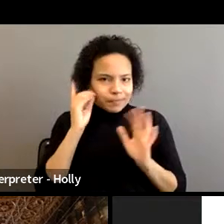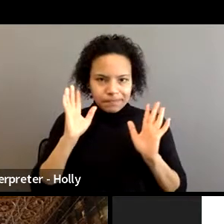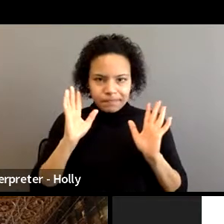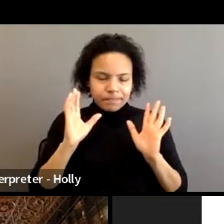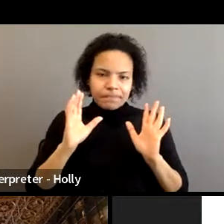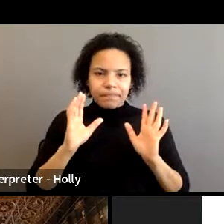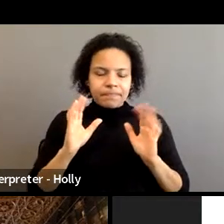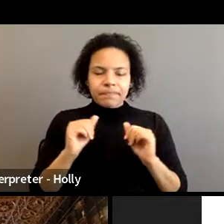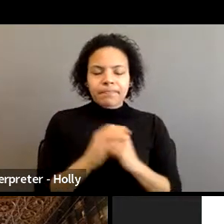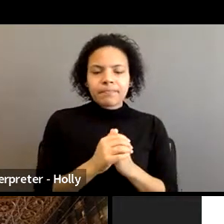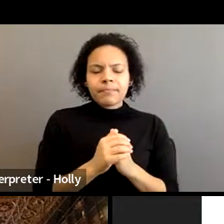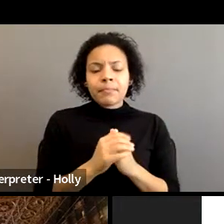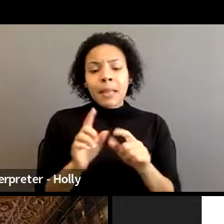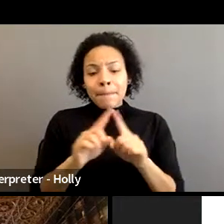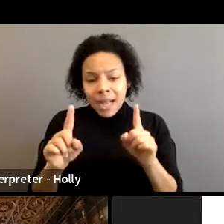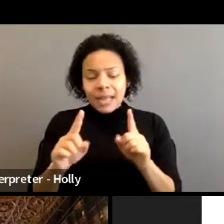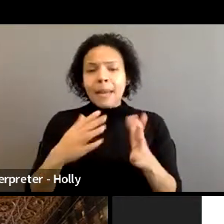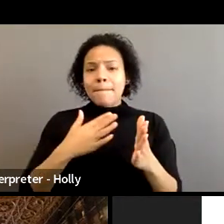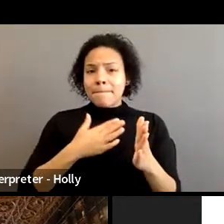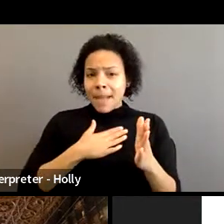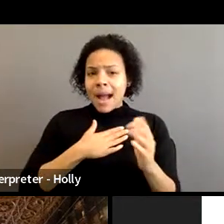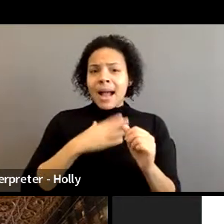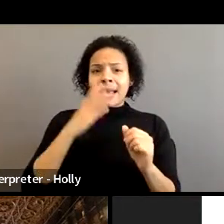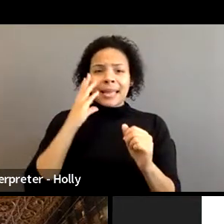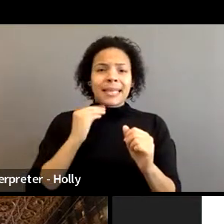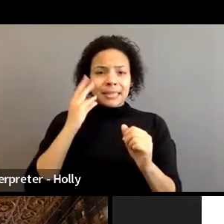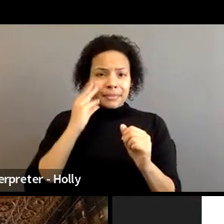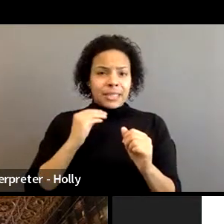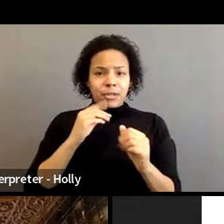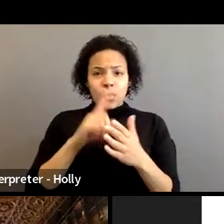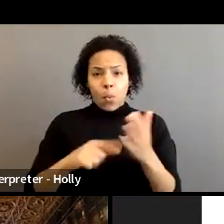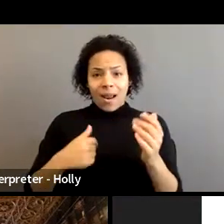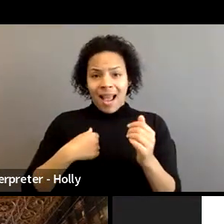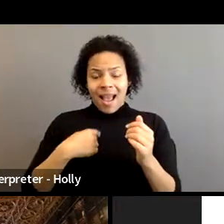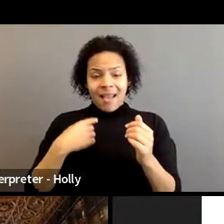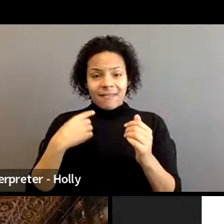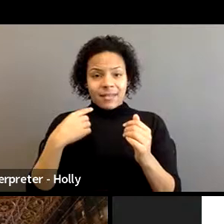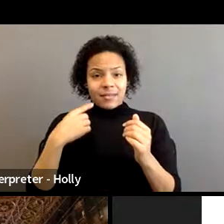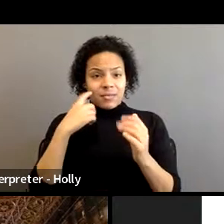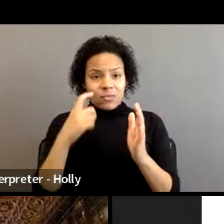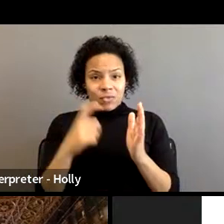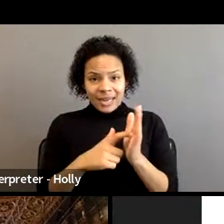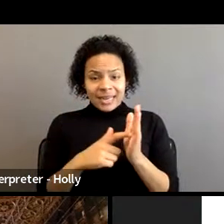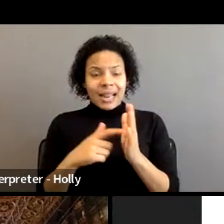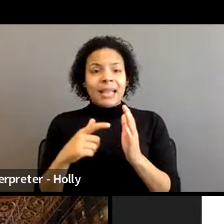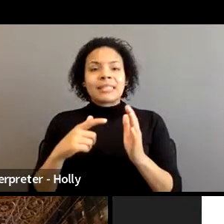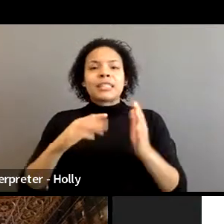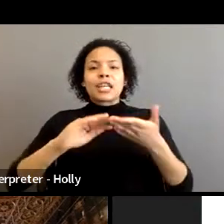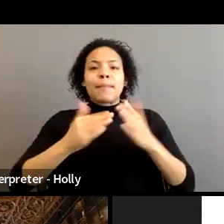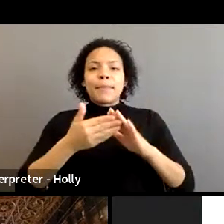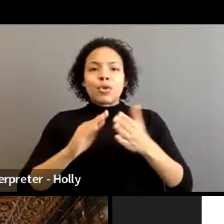seen is the student advocate or student activist to community organizer pipeline